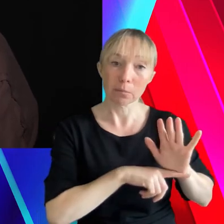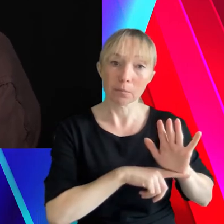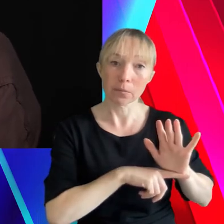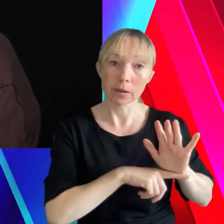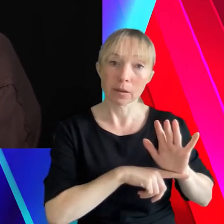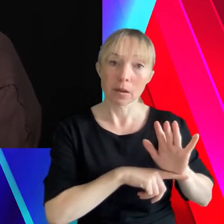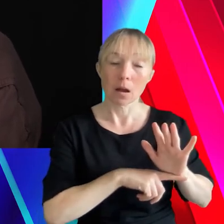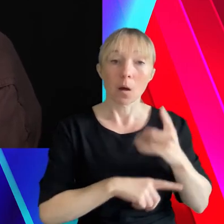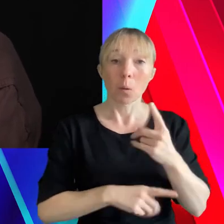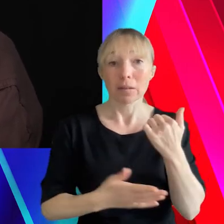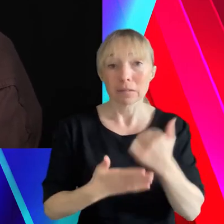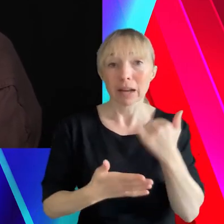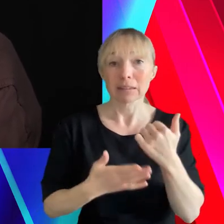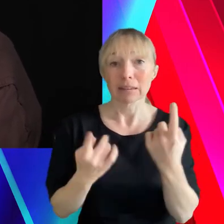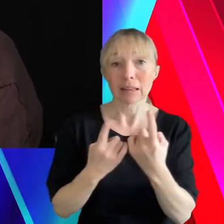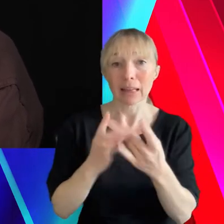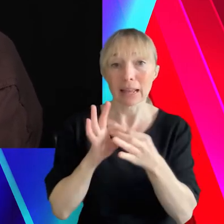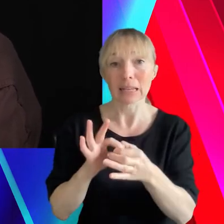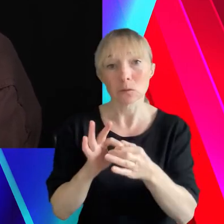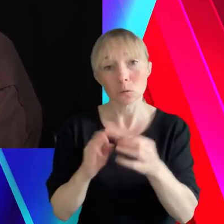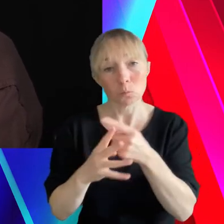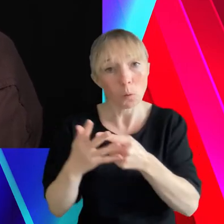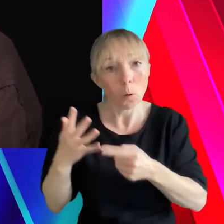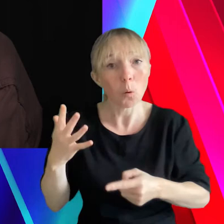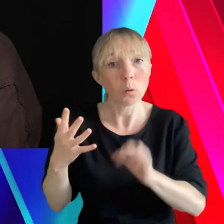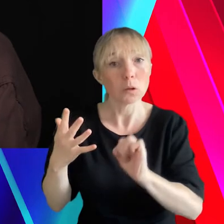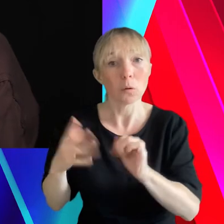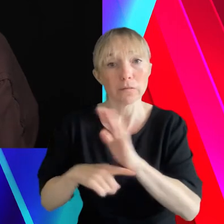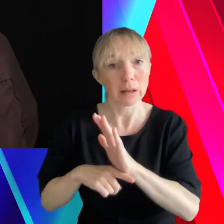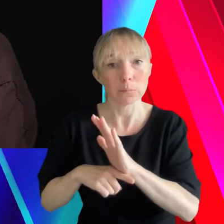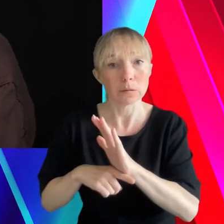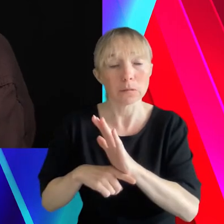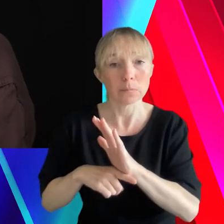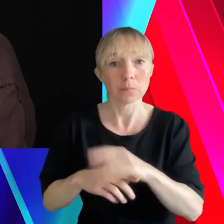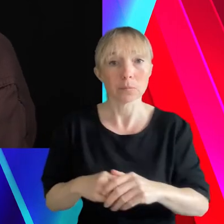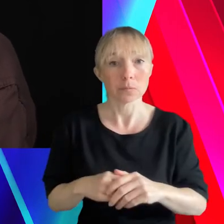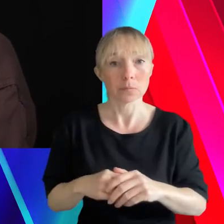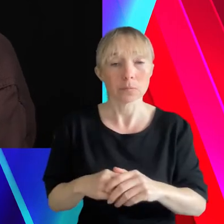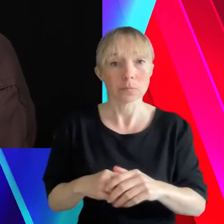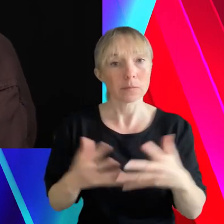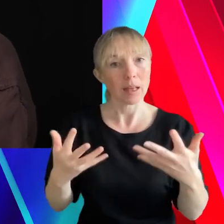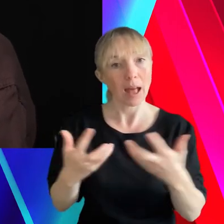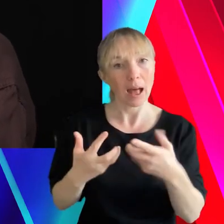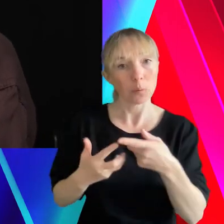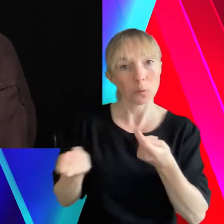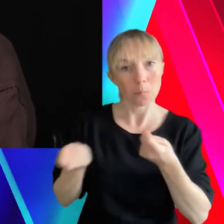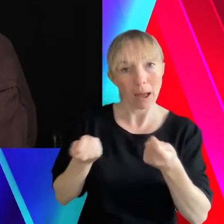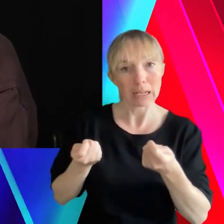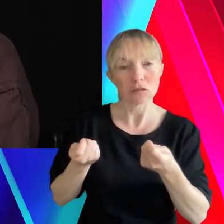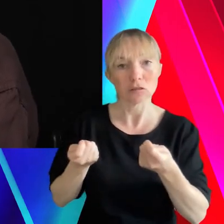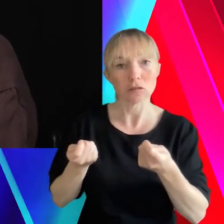the great things about your films, all of them, without exception, is the way you handle